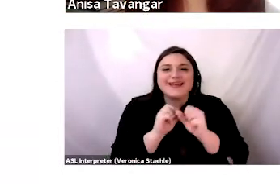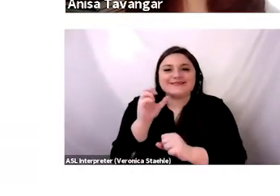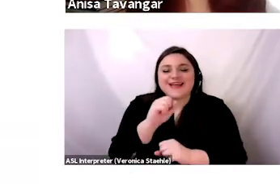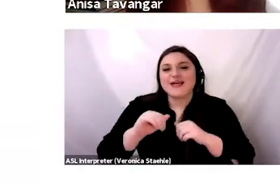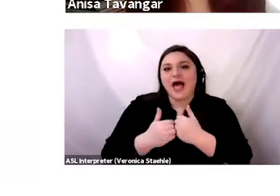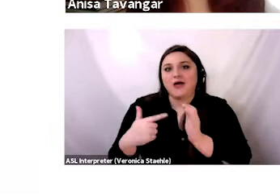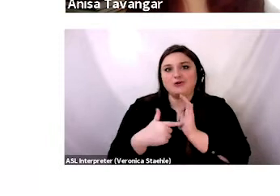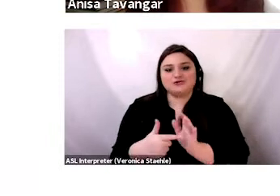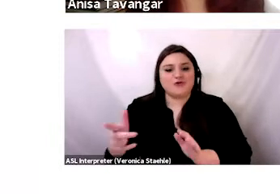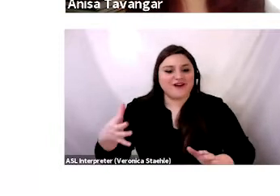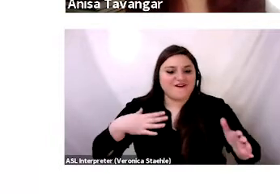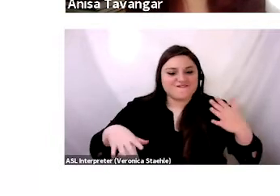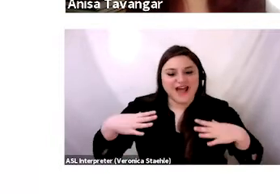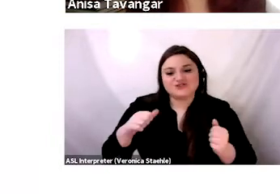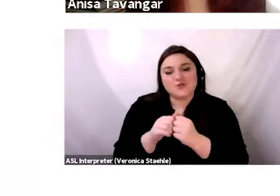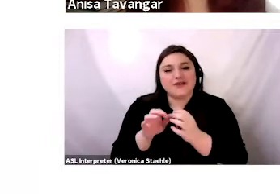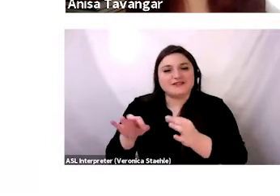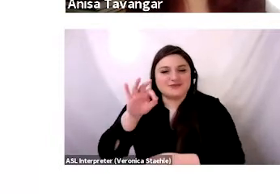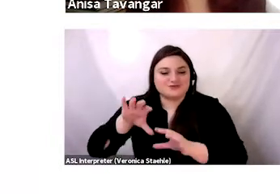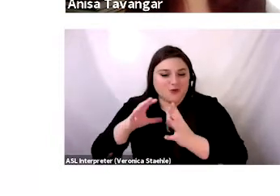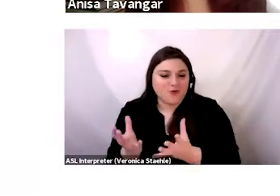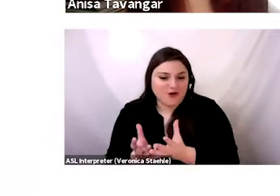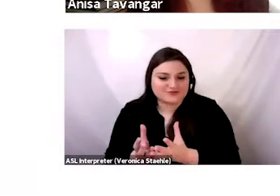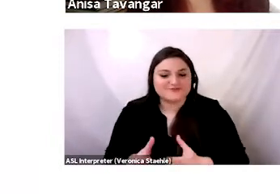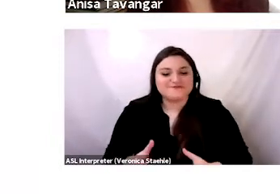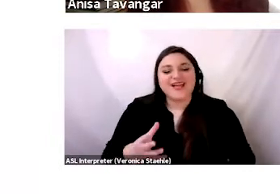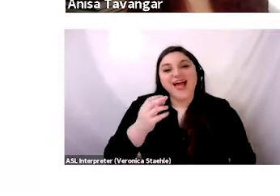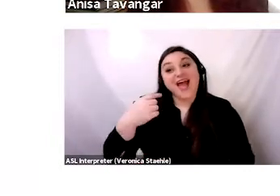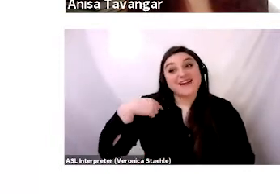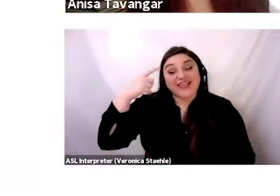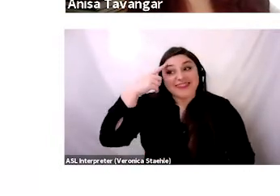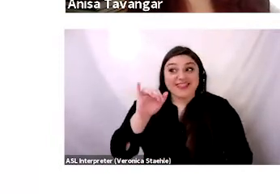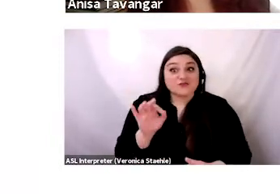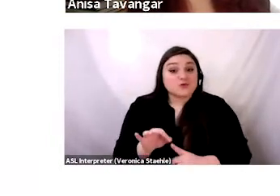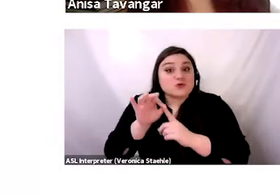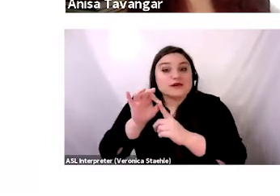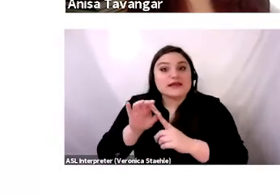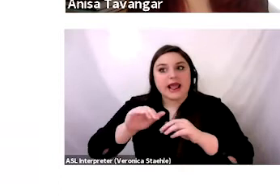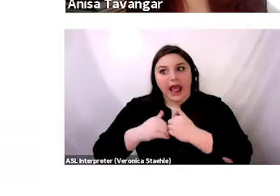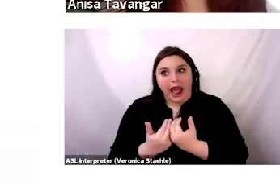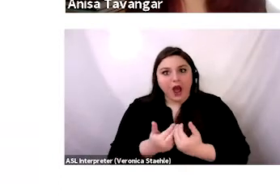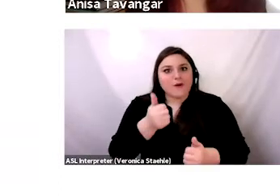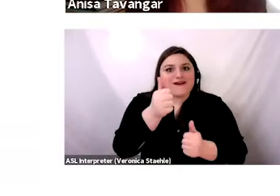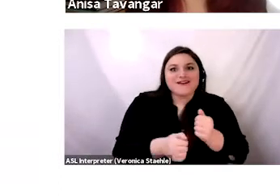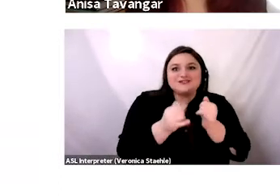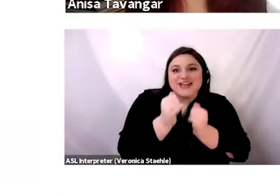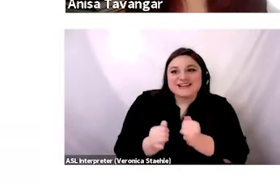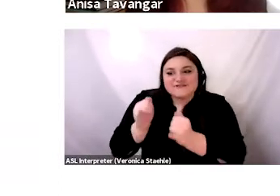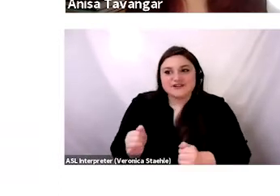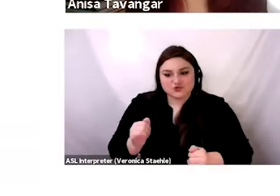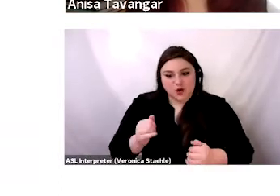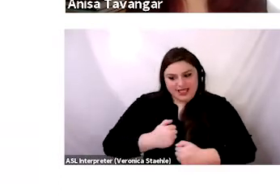spirituality, which I think is really wonderful and really important, because I think this is also a question where it's up to each person